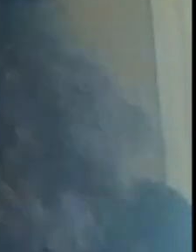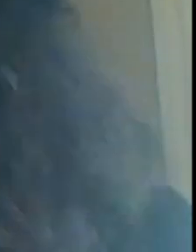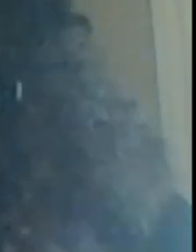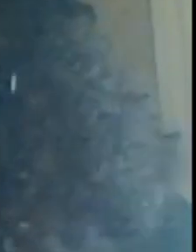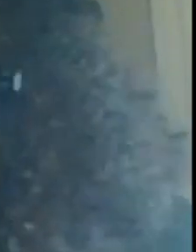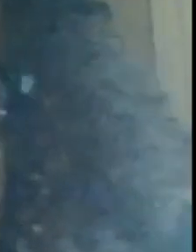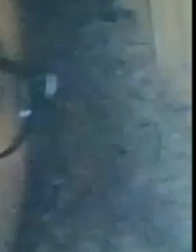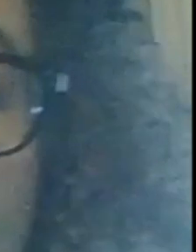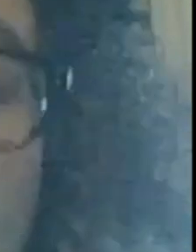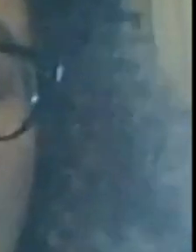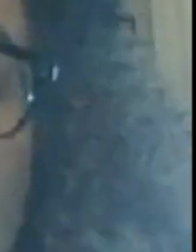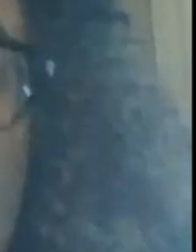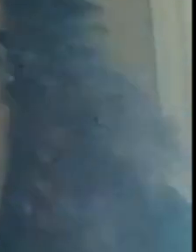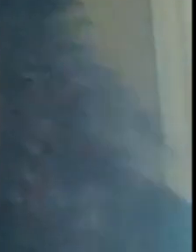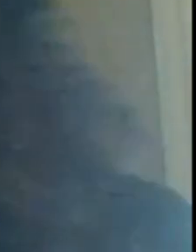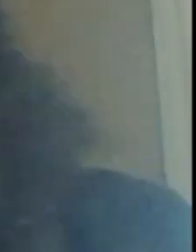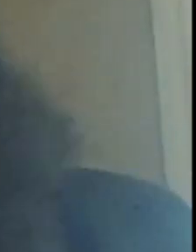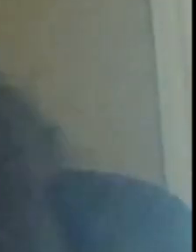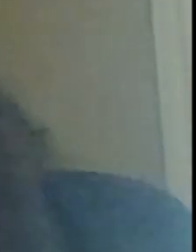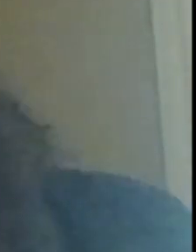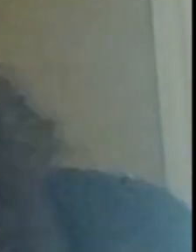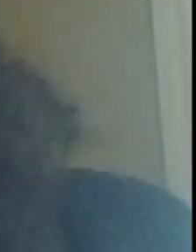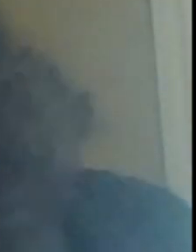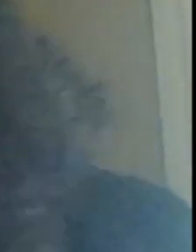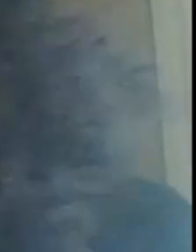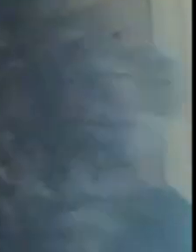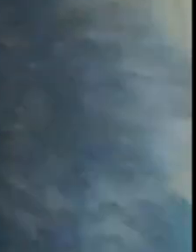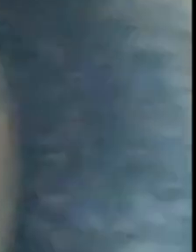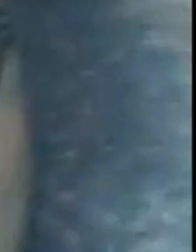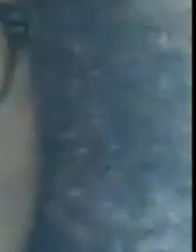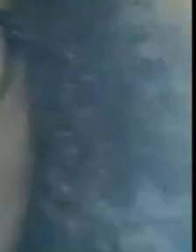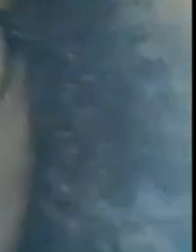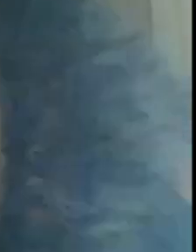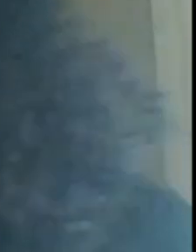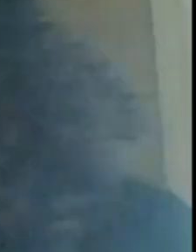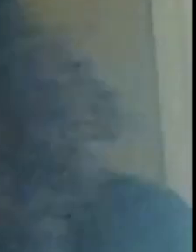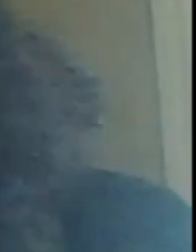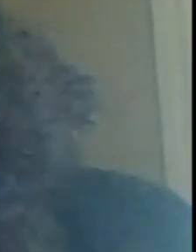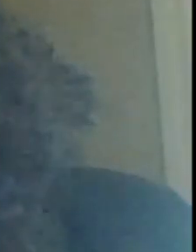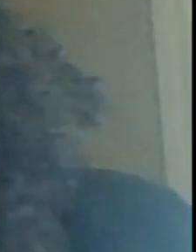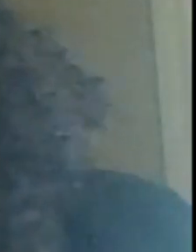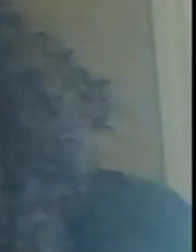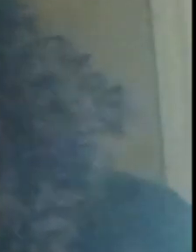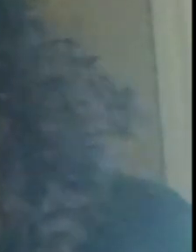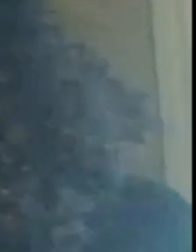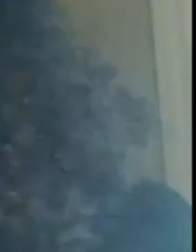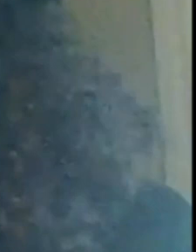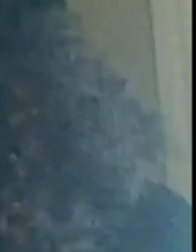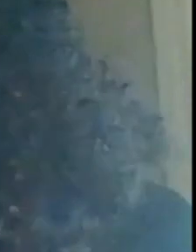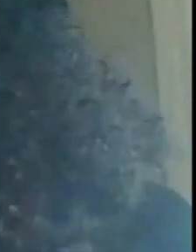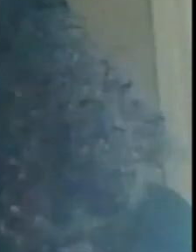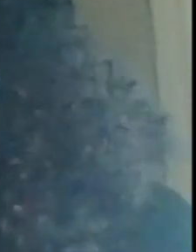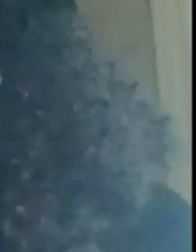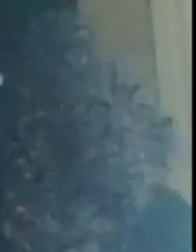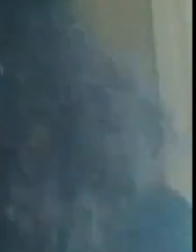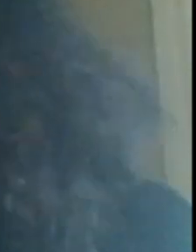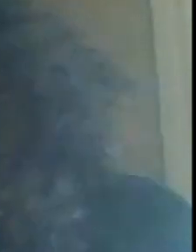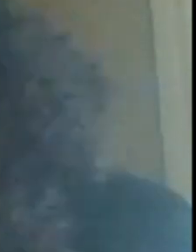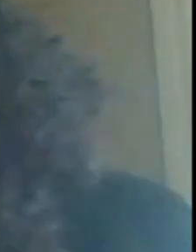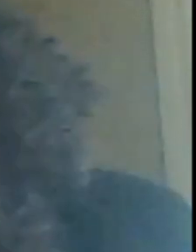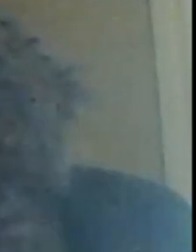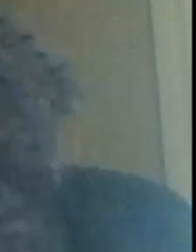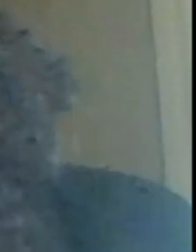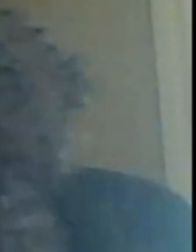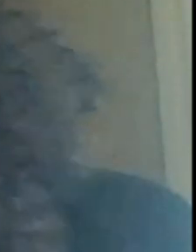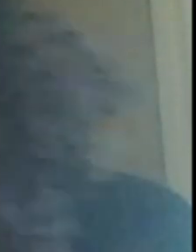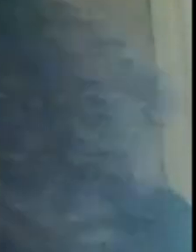My name is Stephanie Broussard. I'm the Assistant Director of Graduate Recruitment for Lamar University. I specialize in on-campus programs and